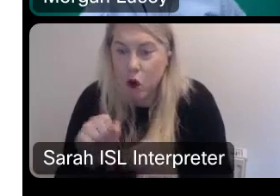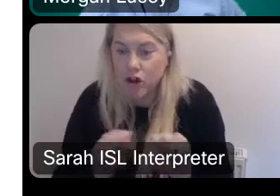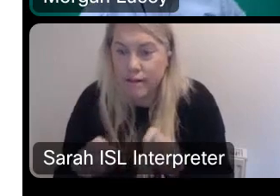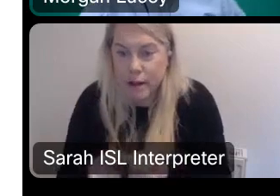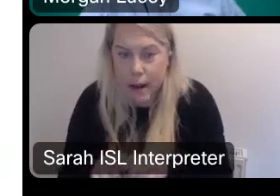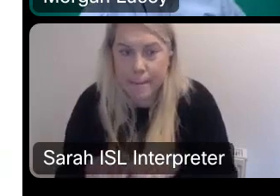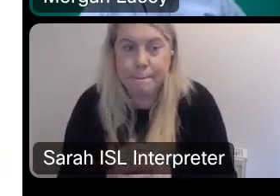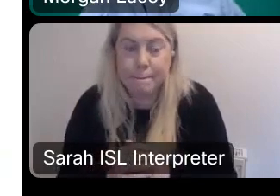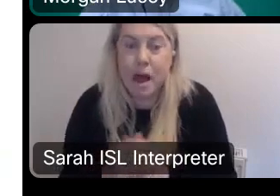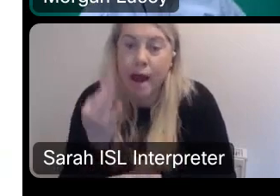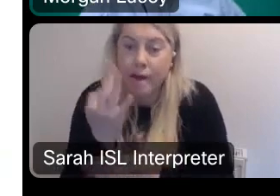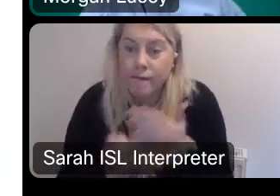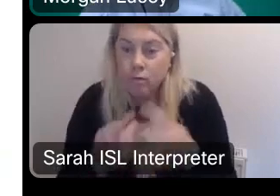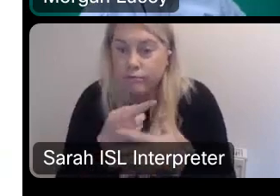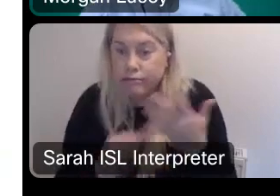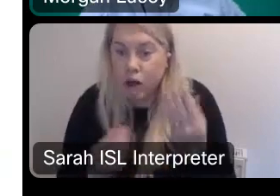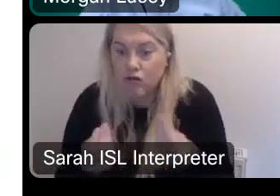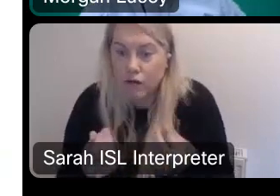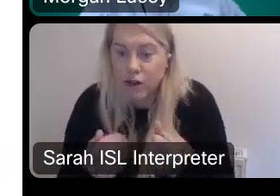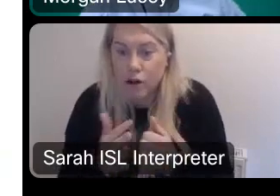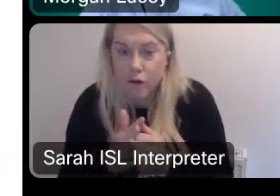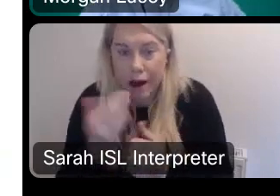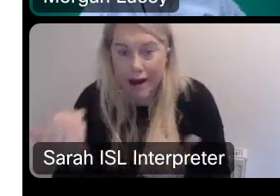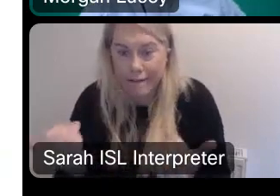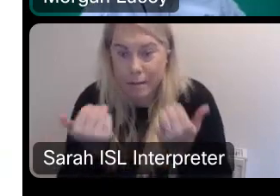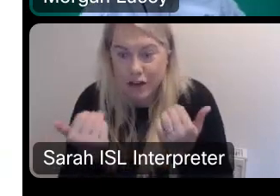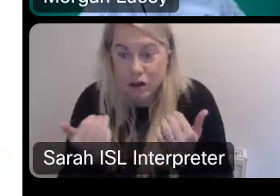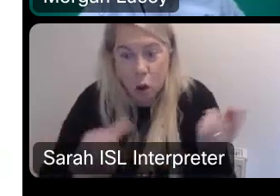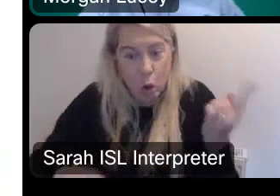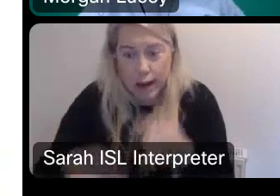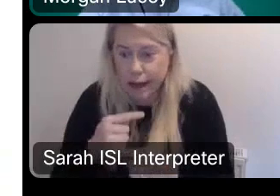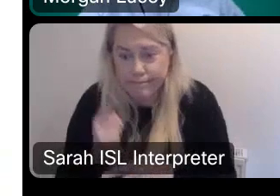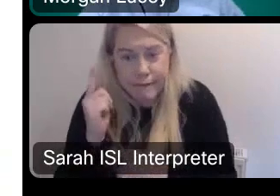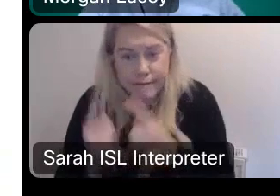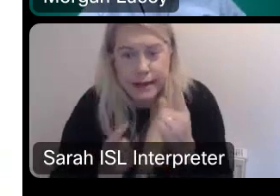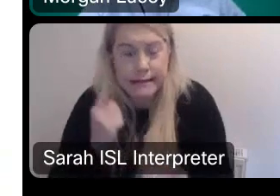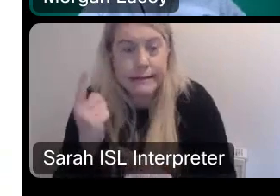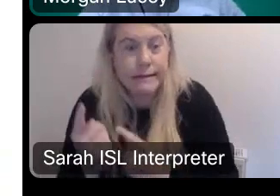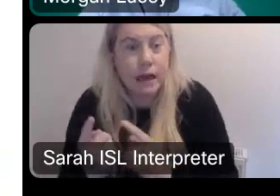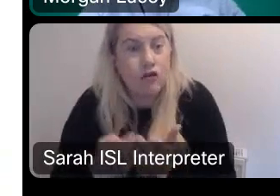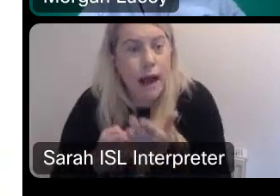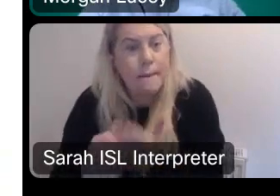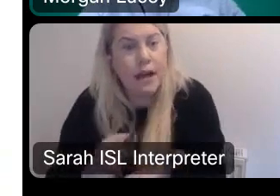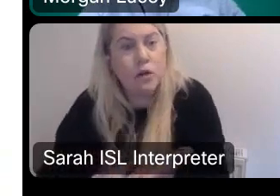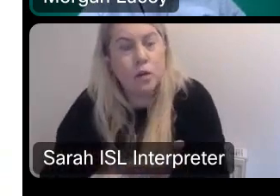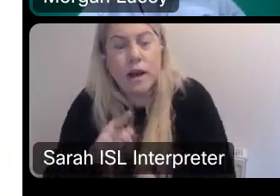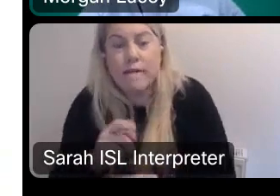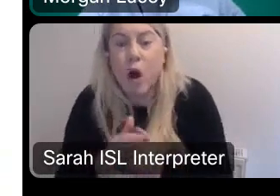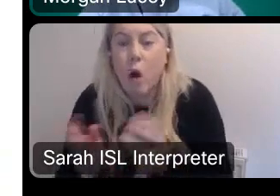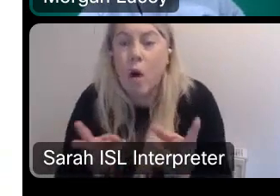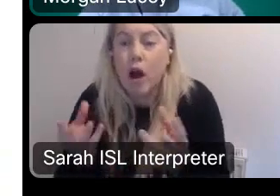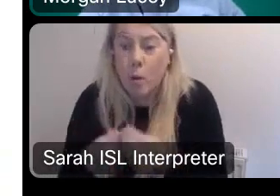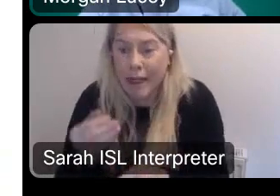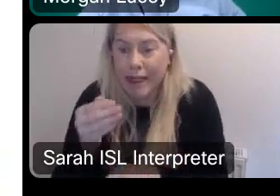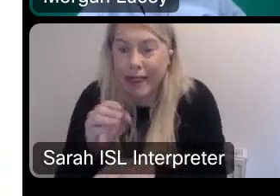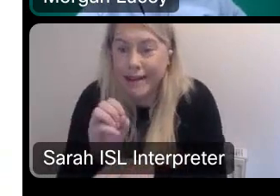There's just a couple of information resources here that we would recommend to people in terms of working with staff after incidents